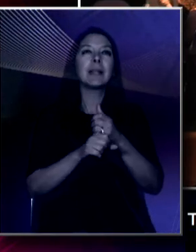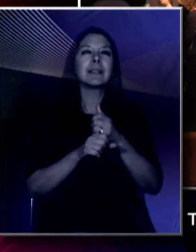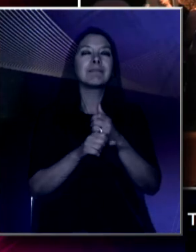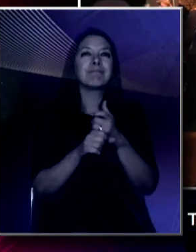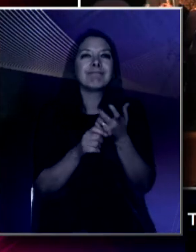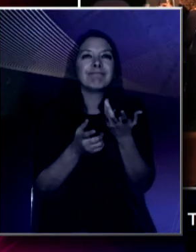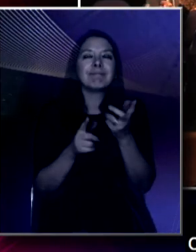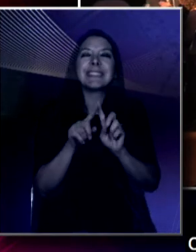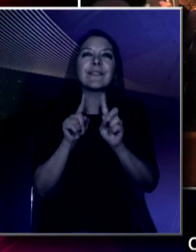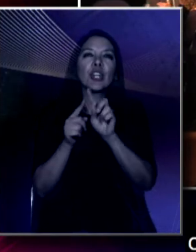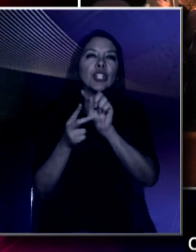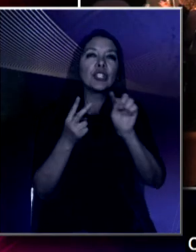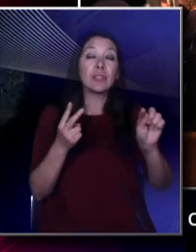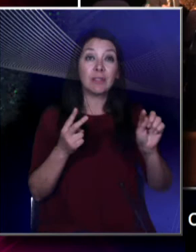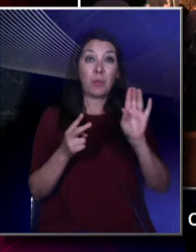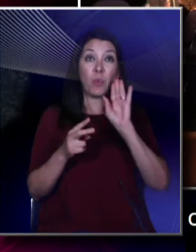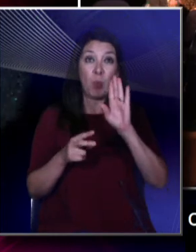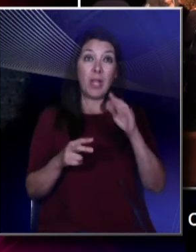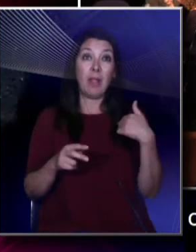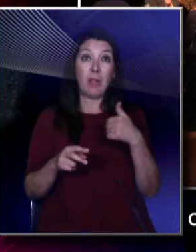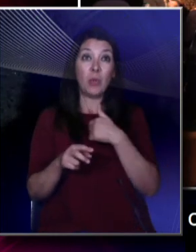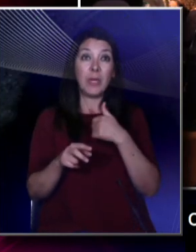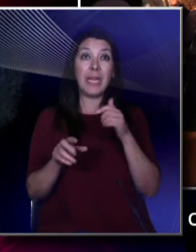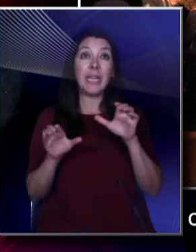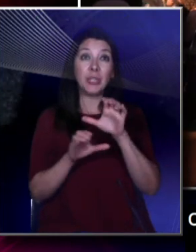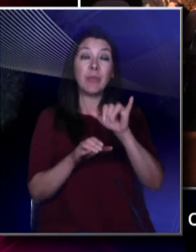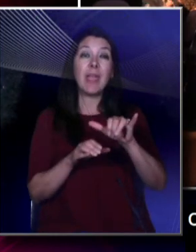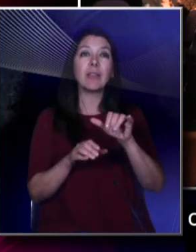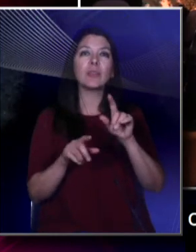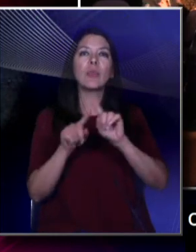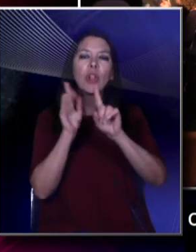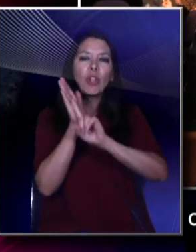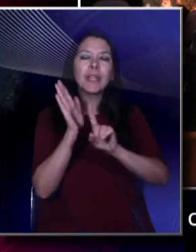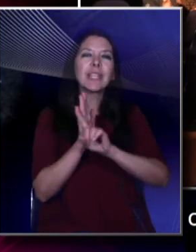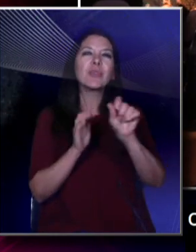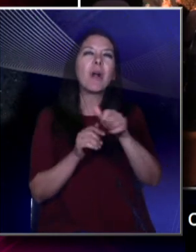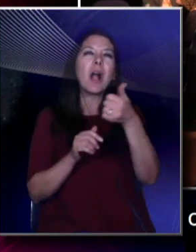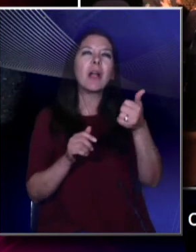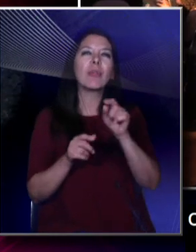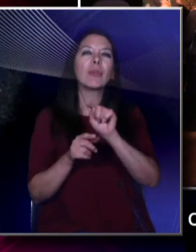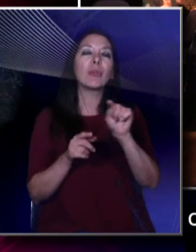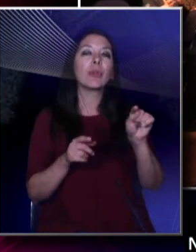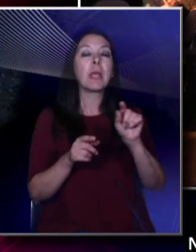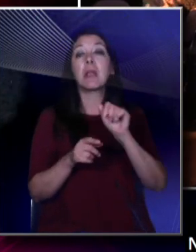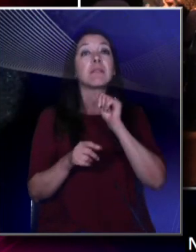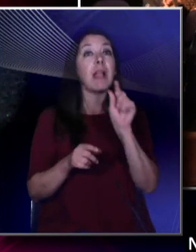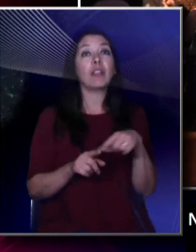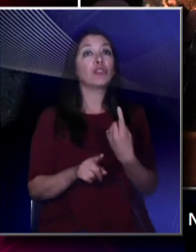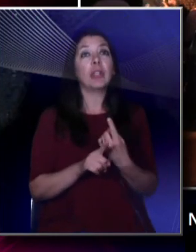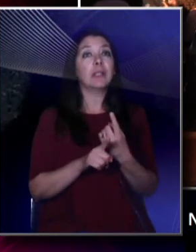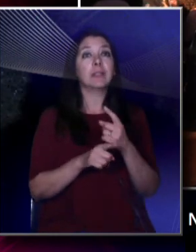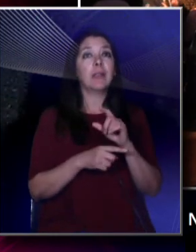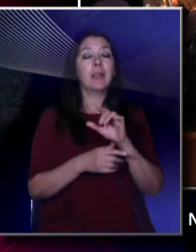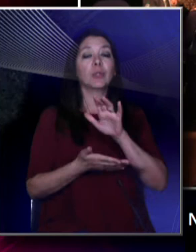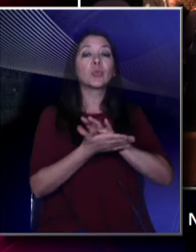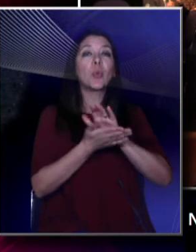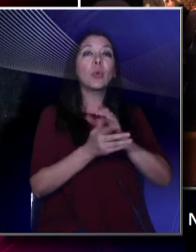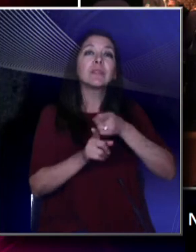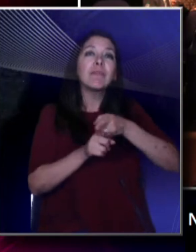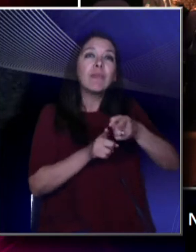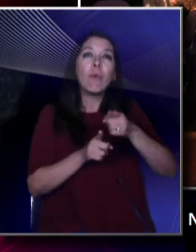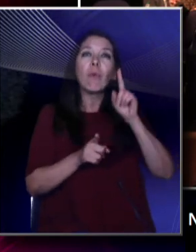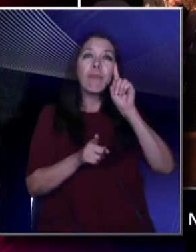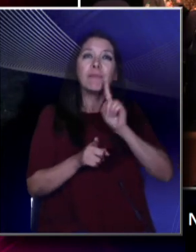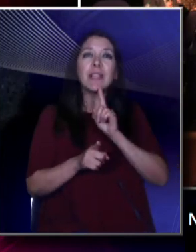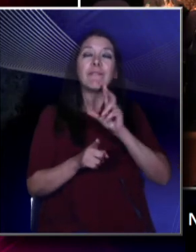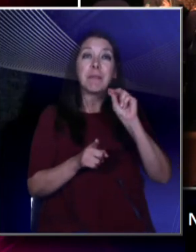other. So are we going to look at those other, not necessarily schools for the deaf and blind, but